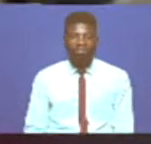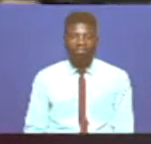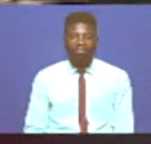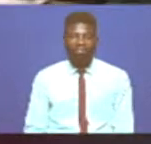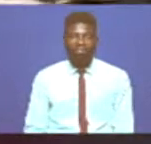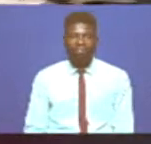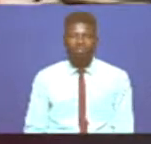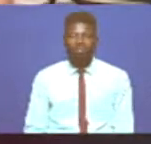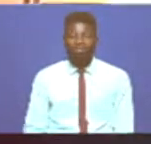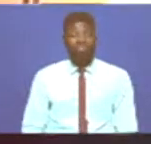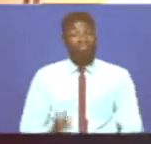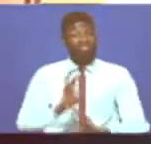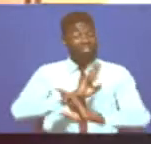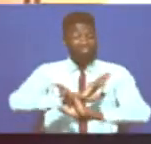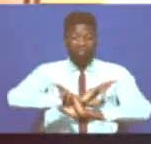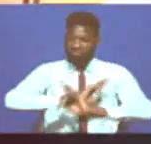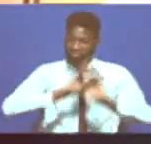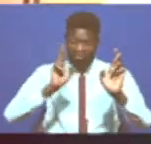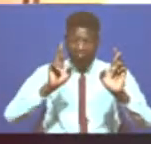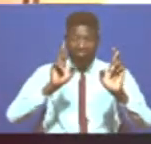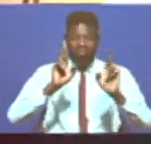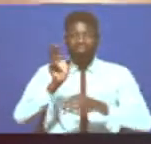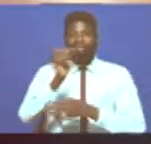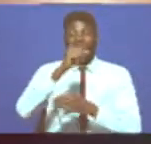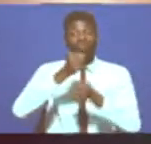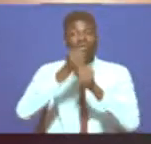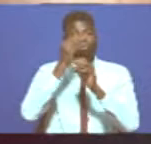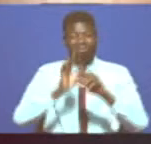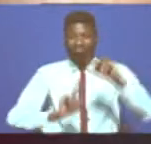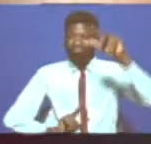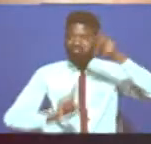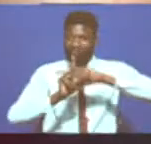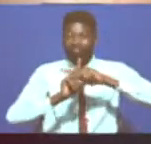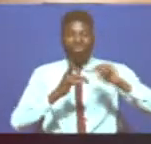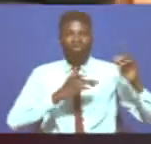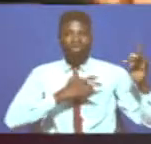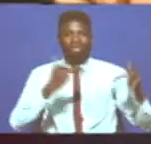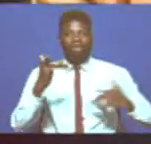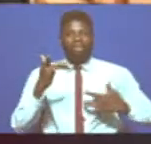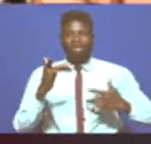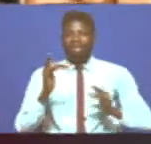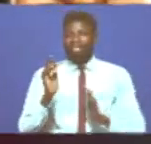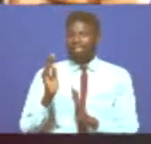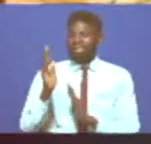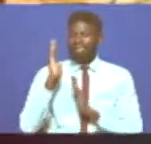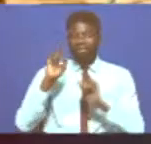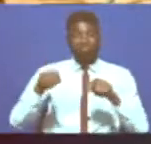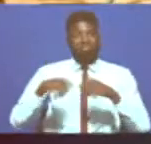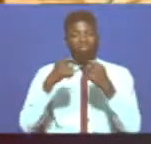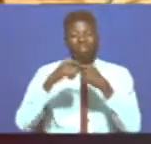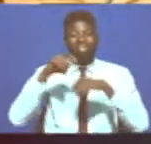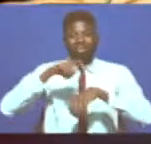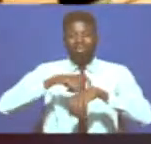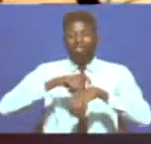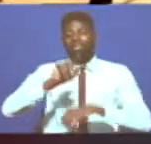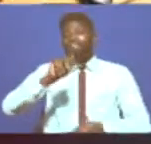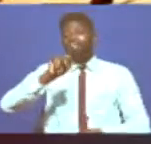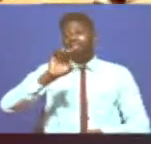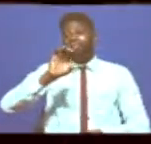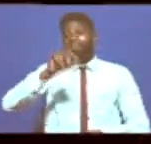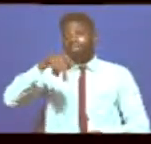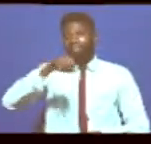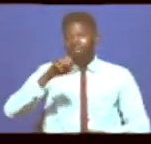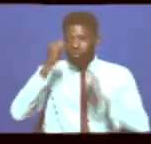Ready to go? Stakeholders raise concerns over insecurity as KCPE candidates prepare for